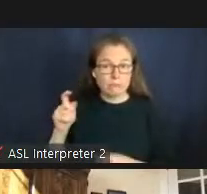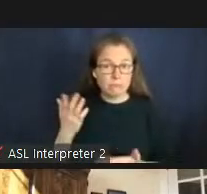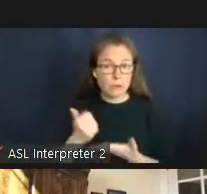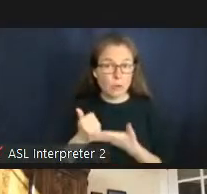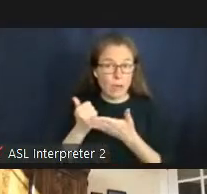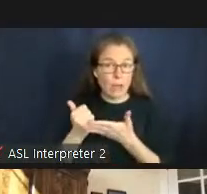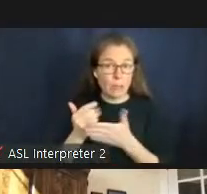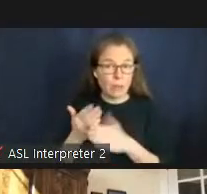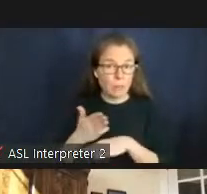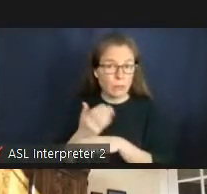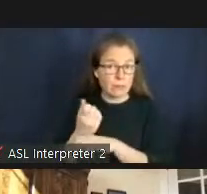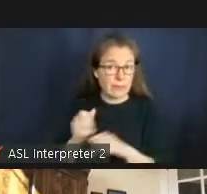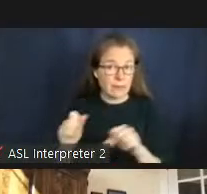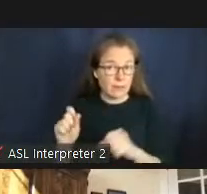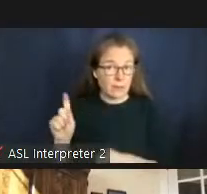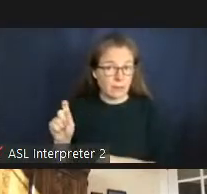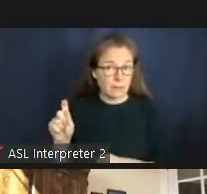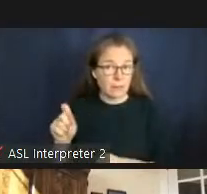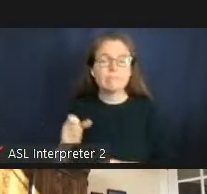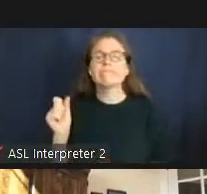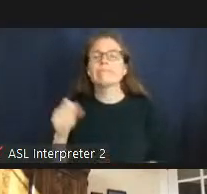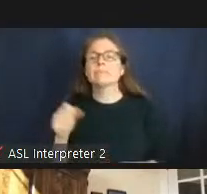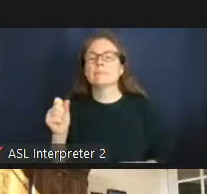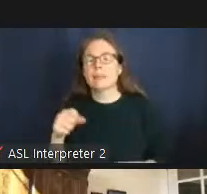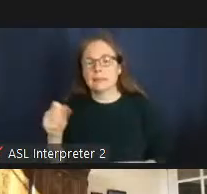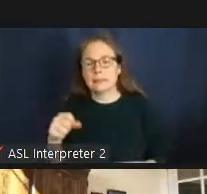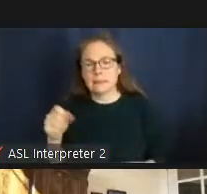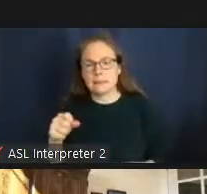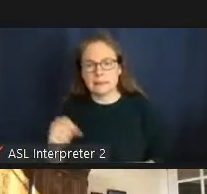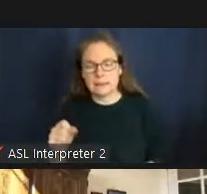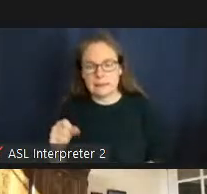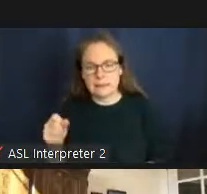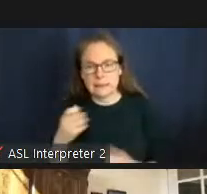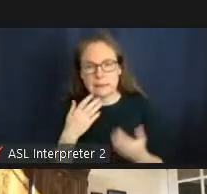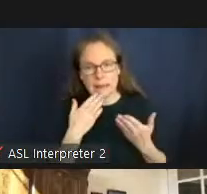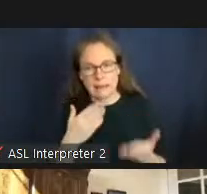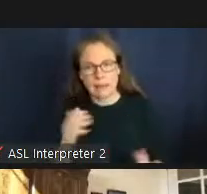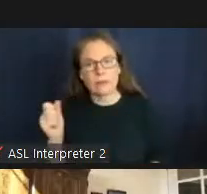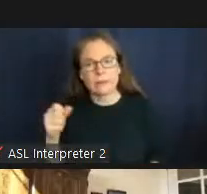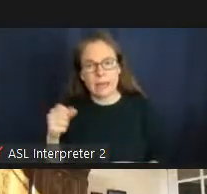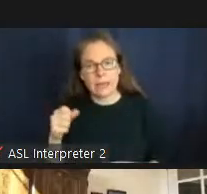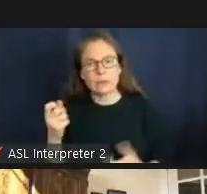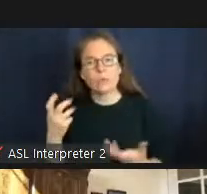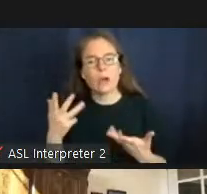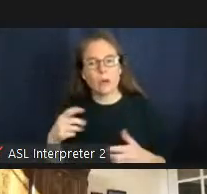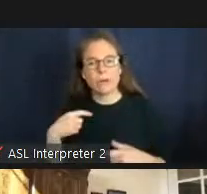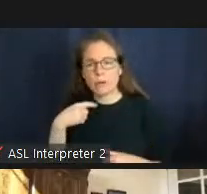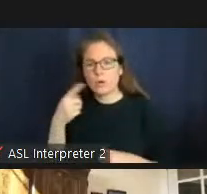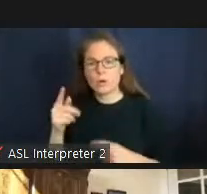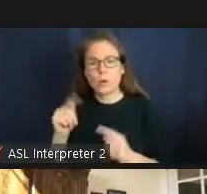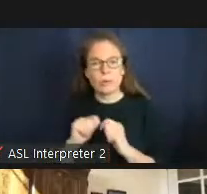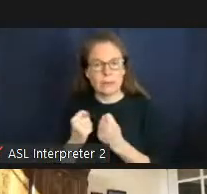So I just want to make sure that Yes, is considered as well. yes, thank you. We shared that note with the team that's going to be actually working on designing